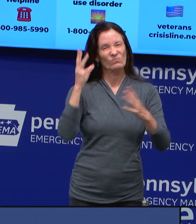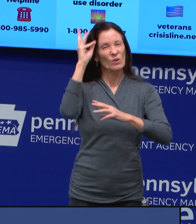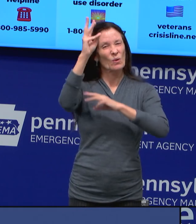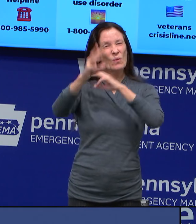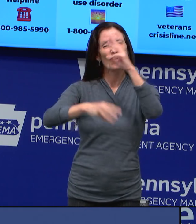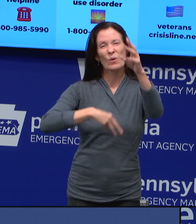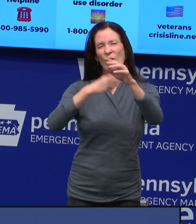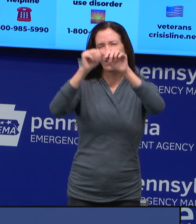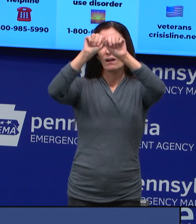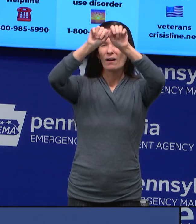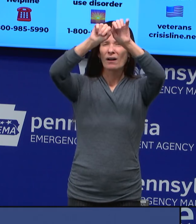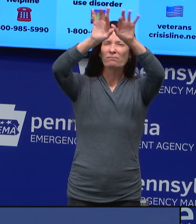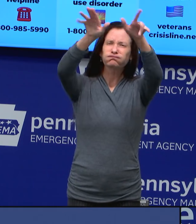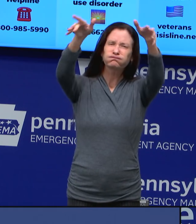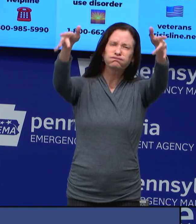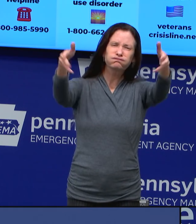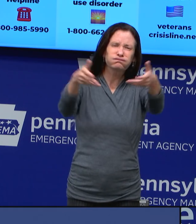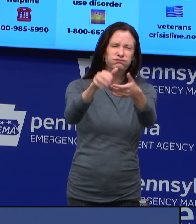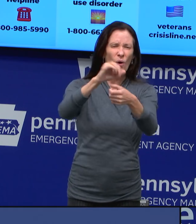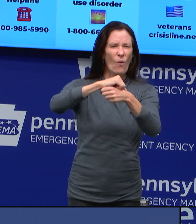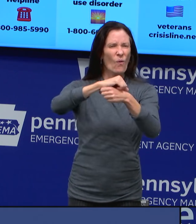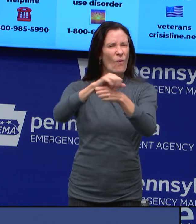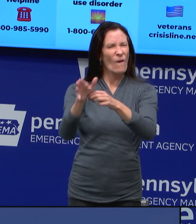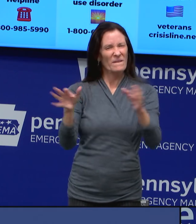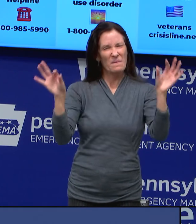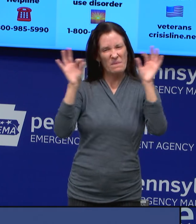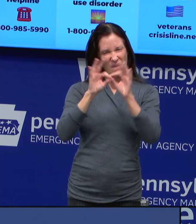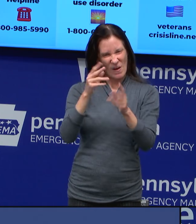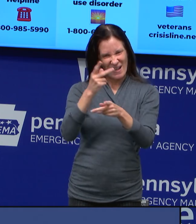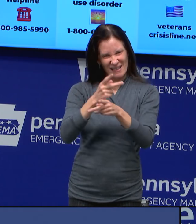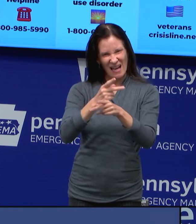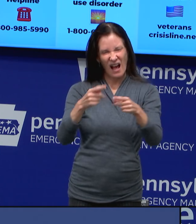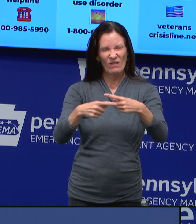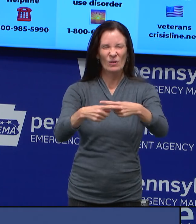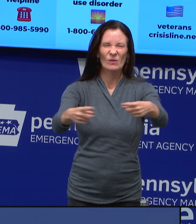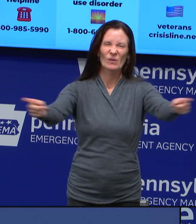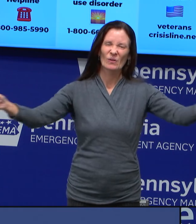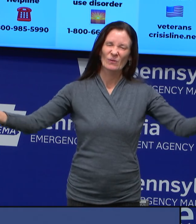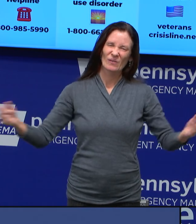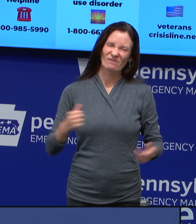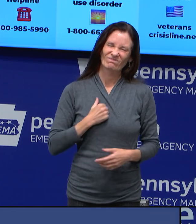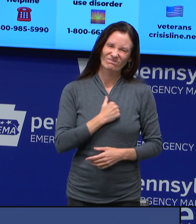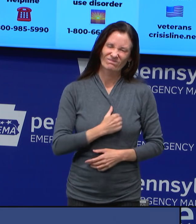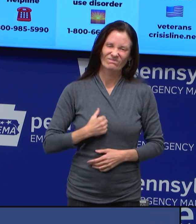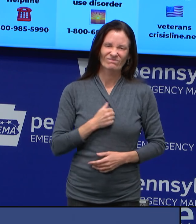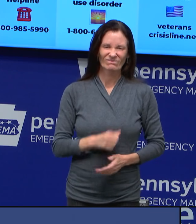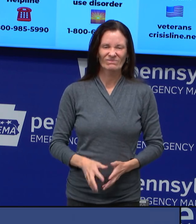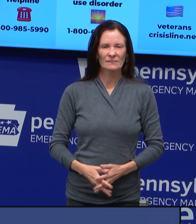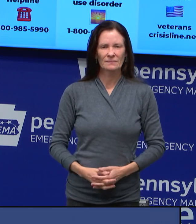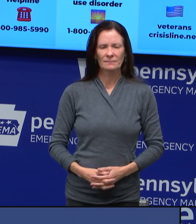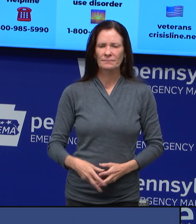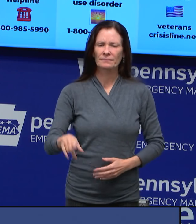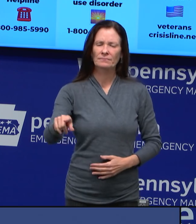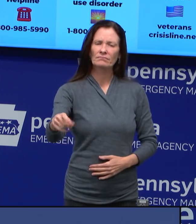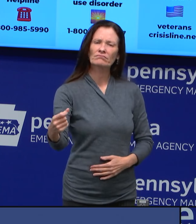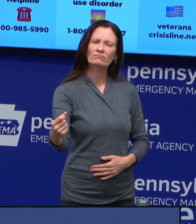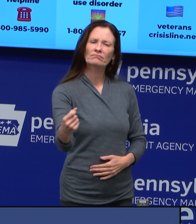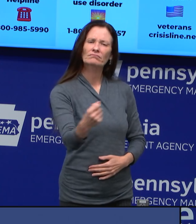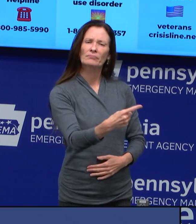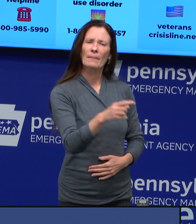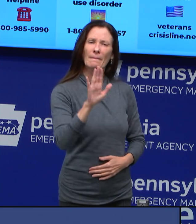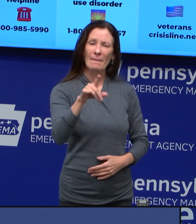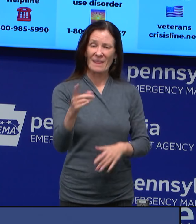take precautions. From WESA, the department is no longer counting probable deaths in its totals. Is it still counting